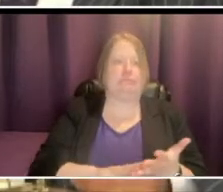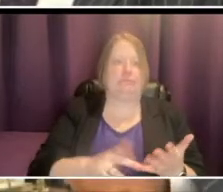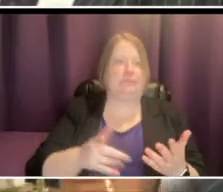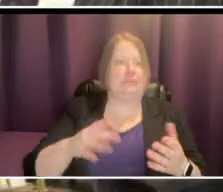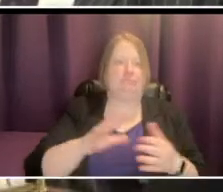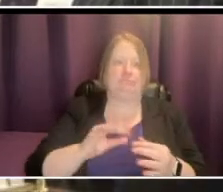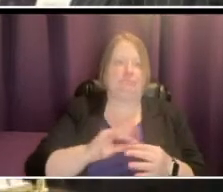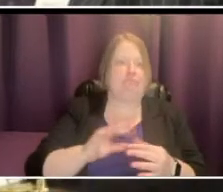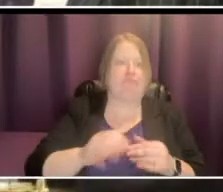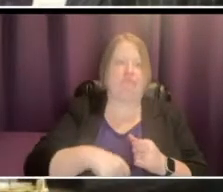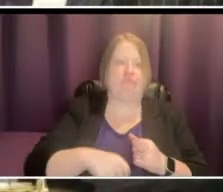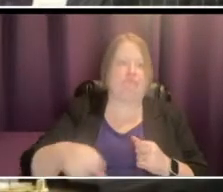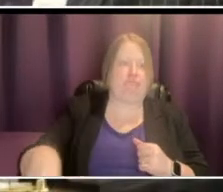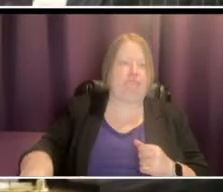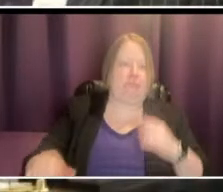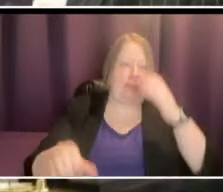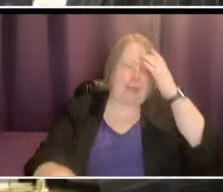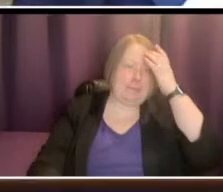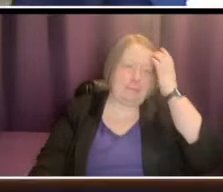little bit.